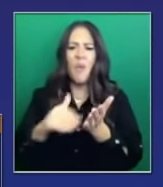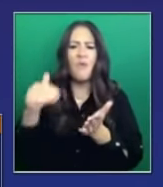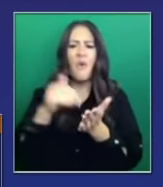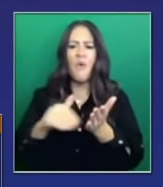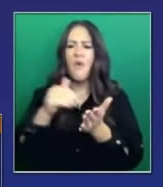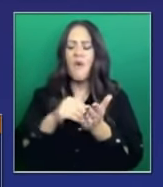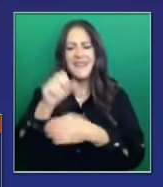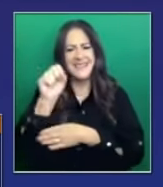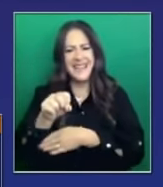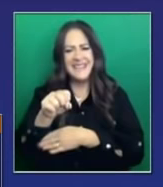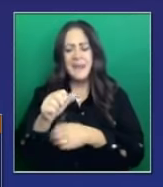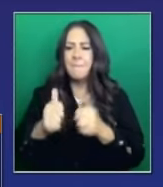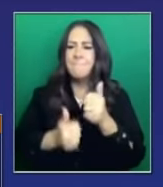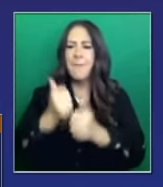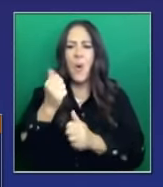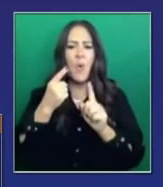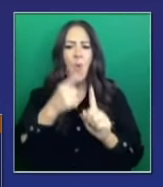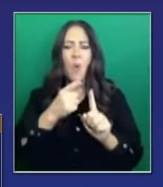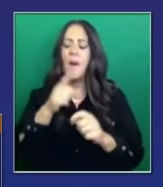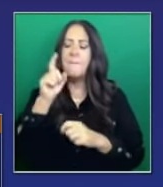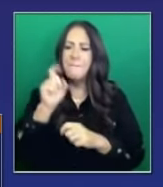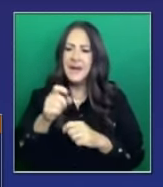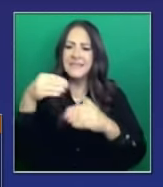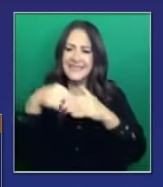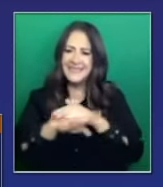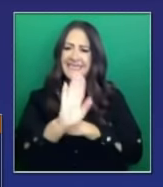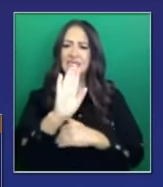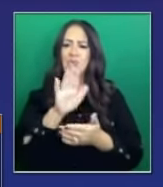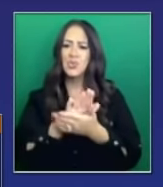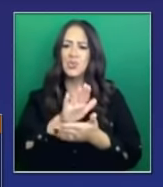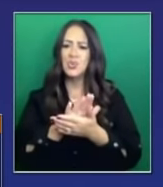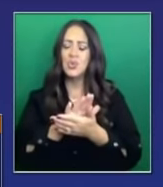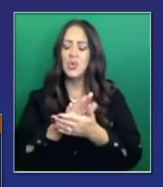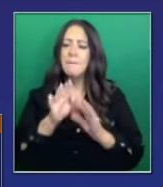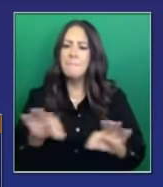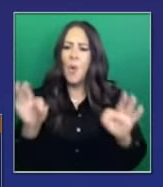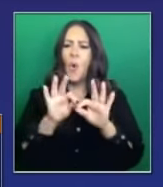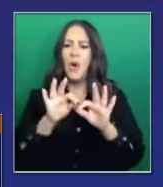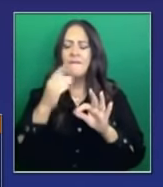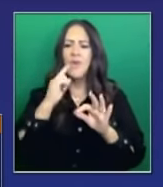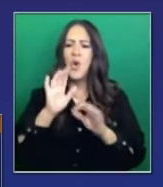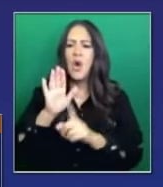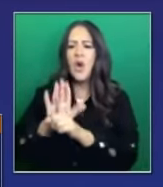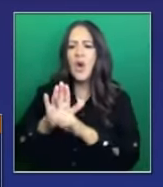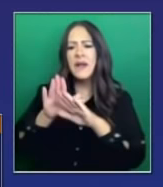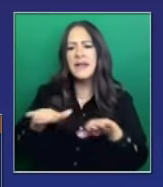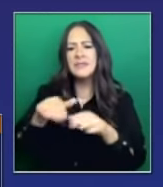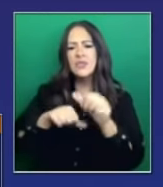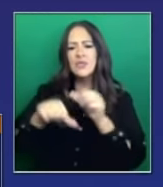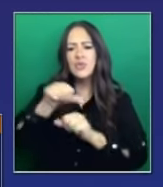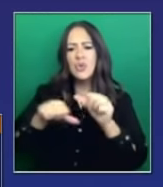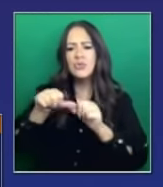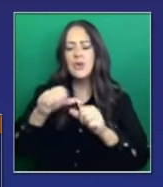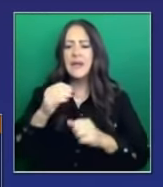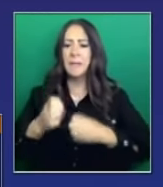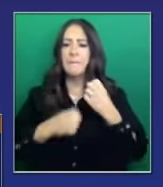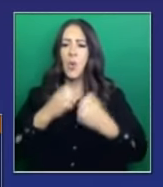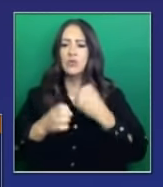person for obvious reasons, not just the social-emotional reasons, but obviously the reasons that we advance